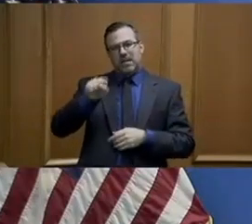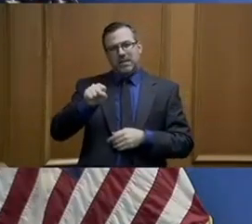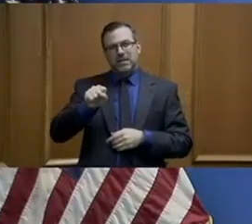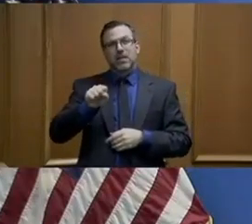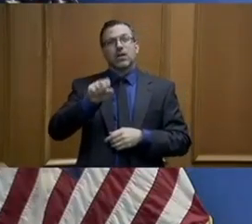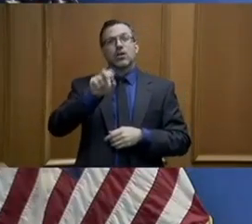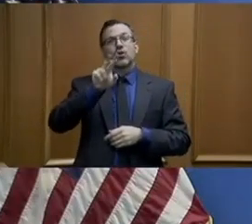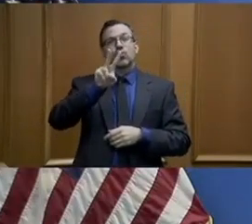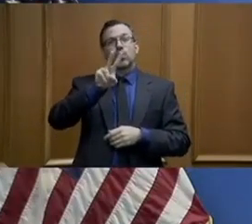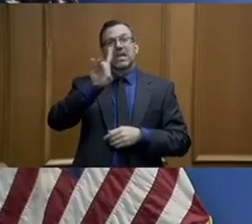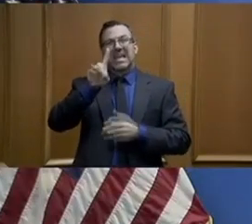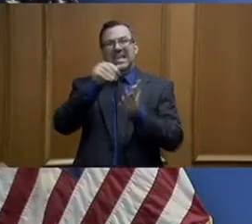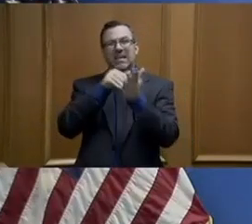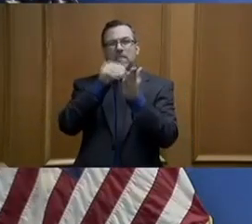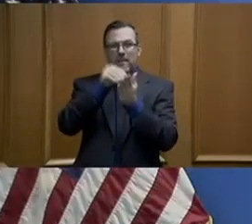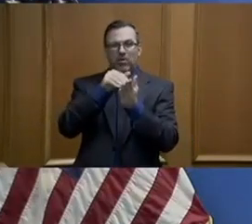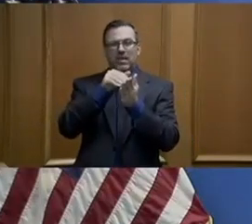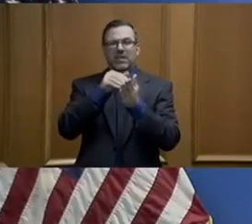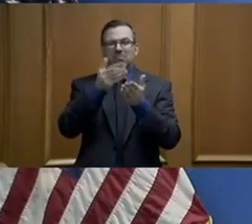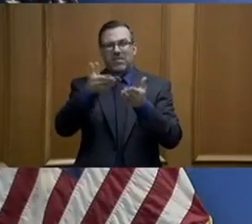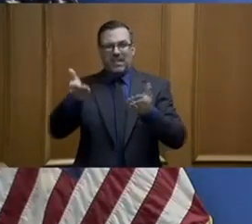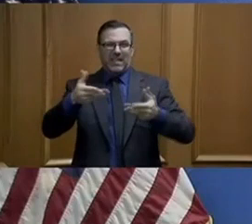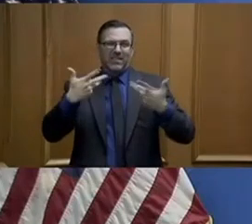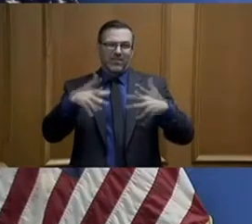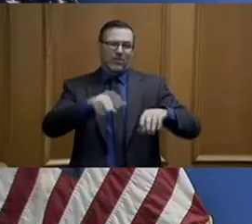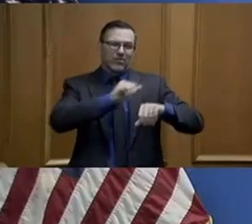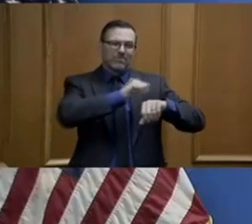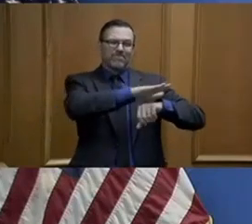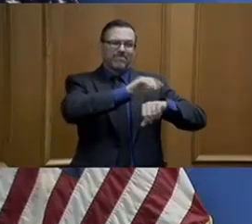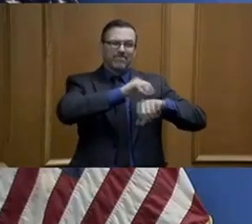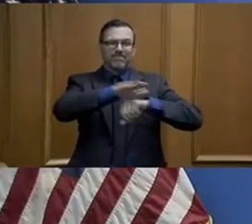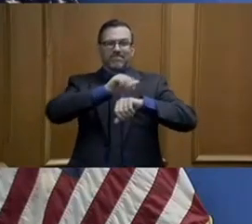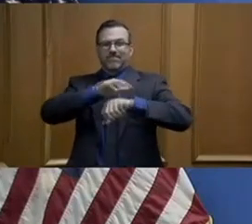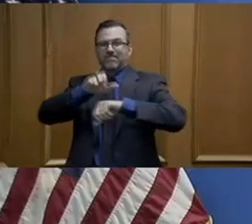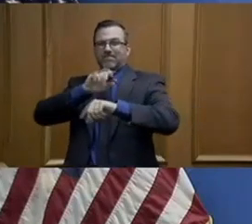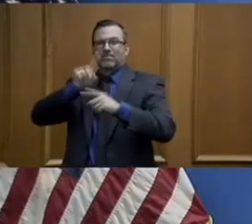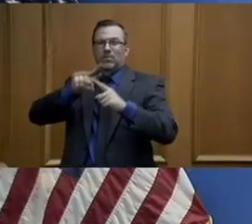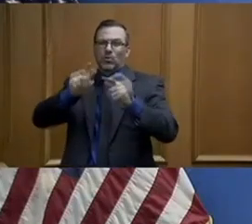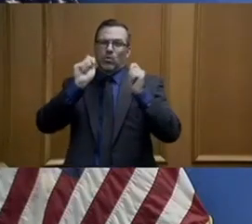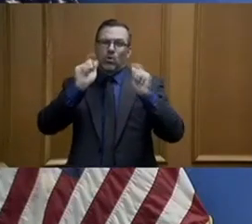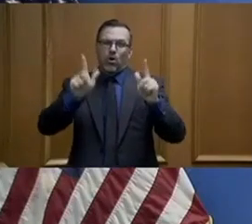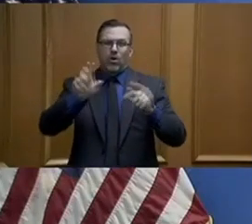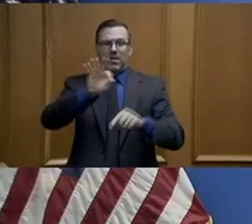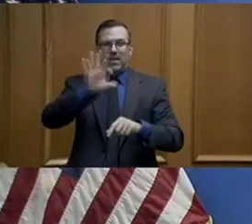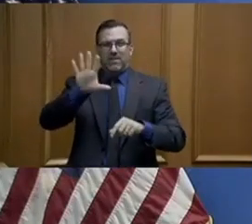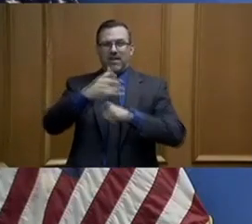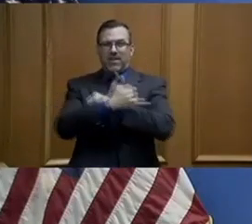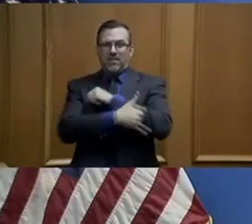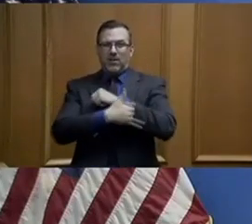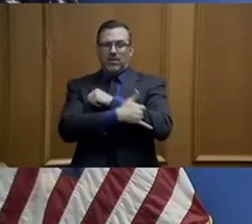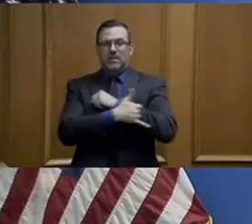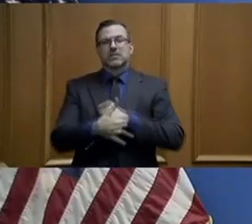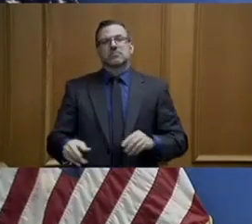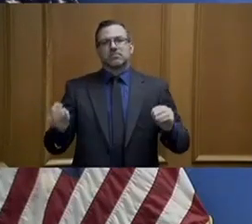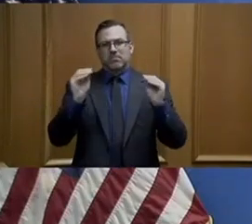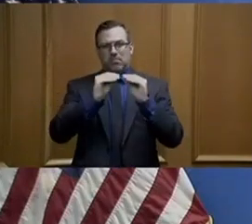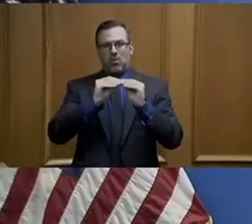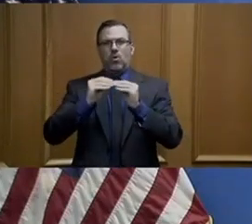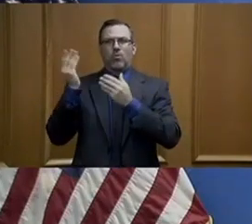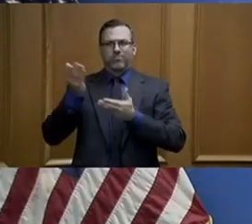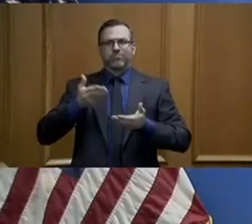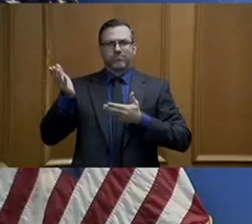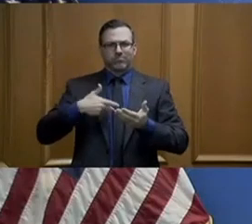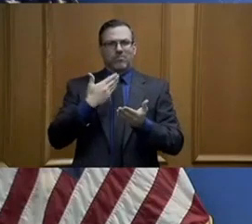pieces of personal protective equipment to each of our 95 counties. There are more shipments coming in every